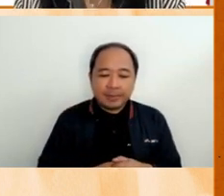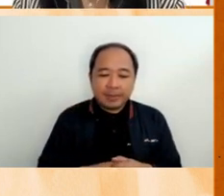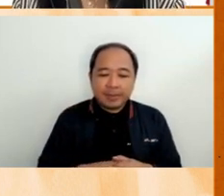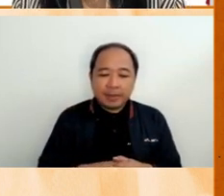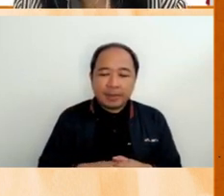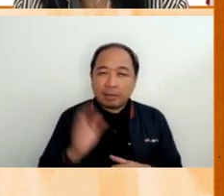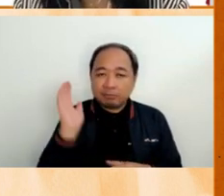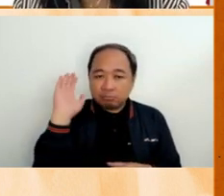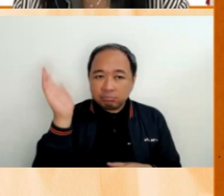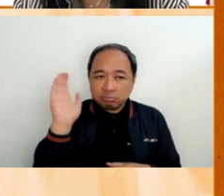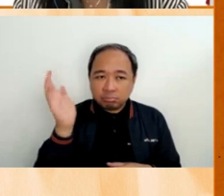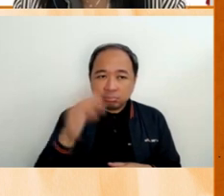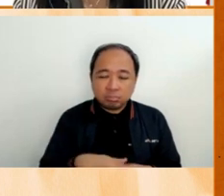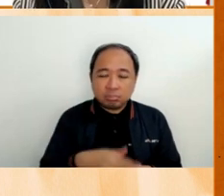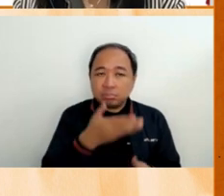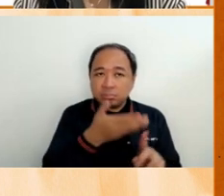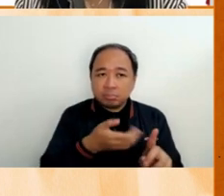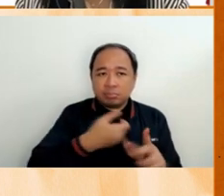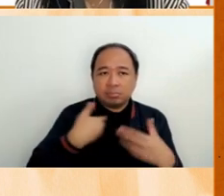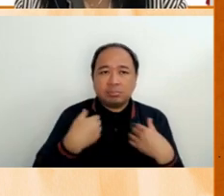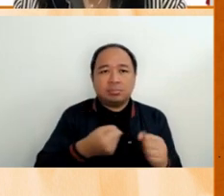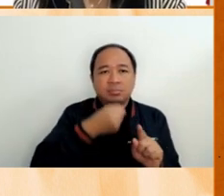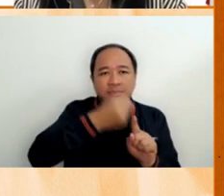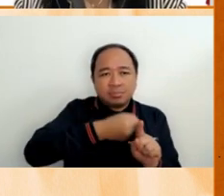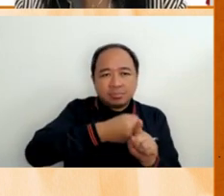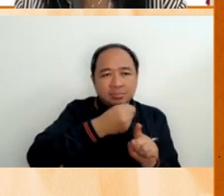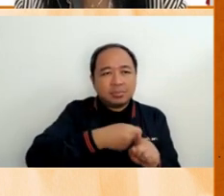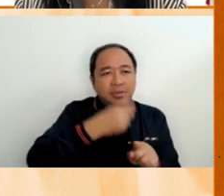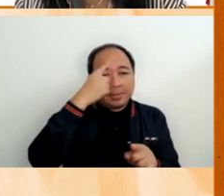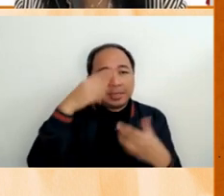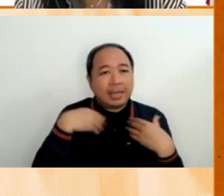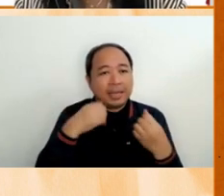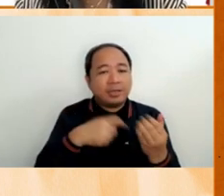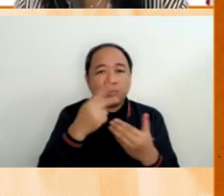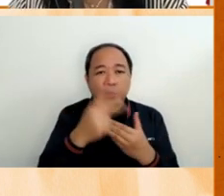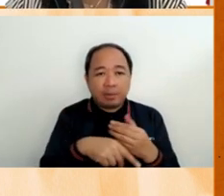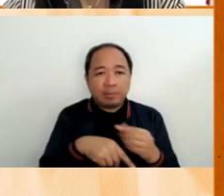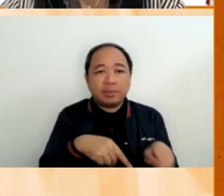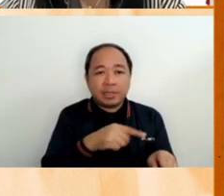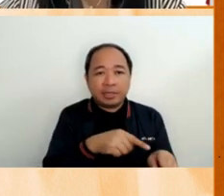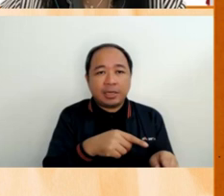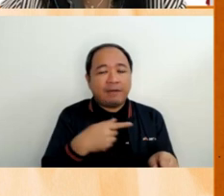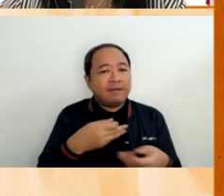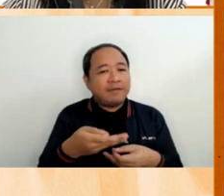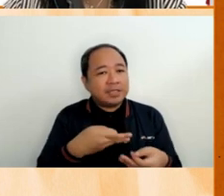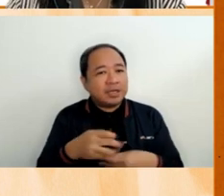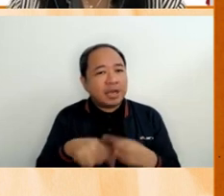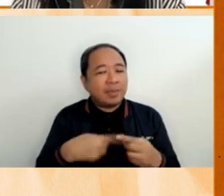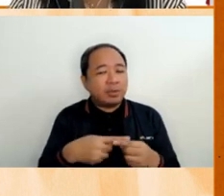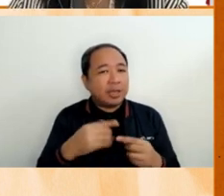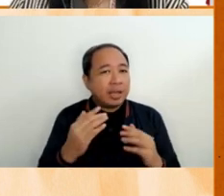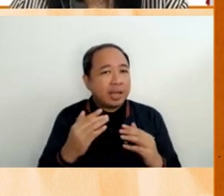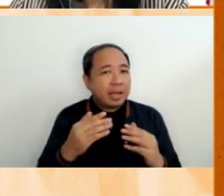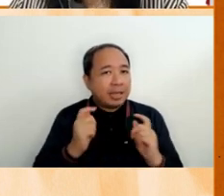person. He is a staunch advocate on mental health programs as an active contributor on adolescent training